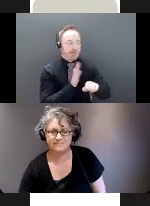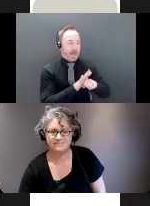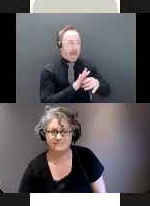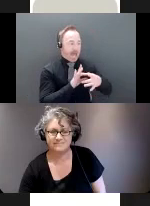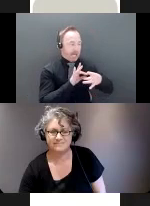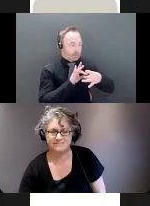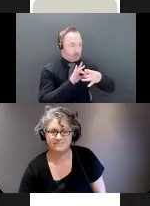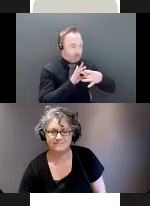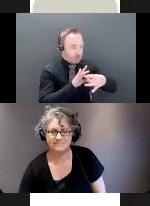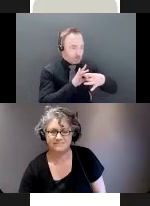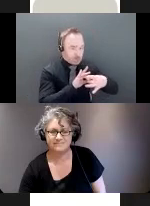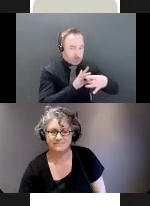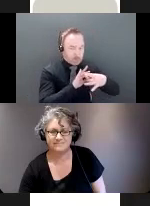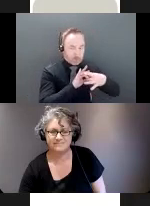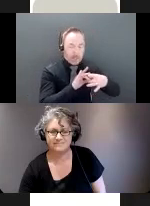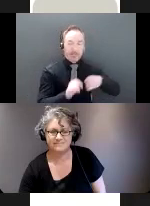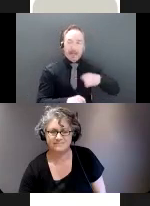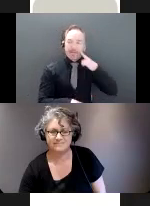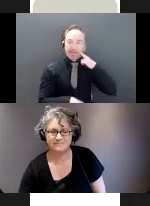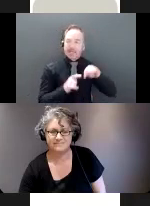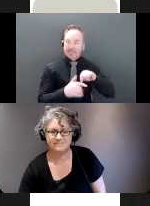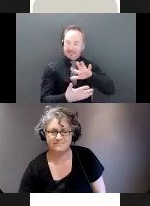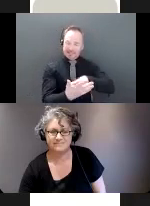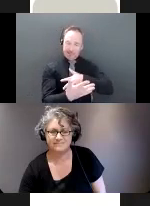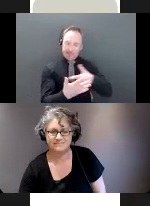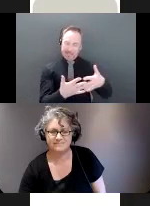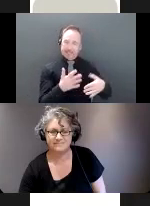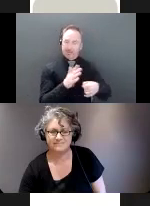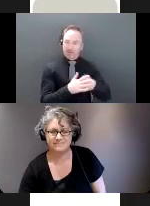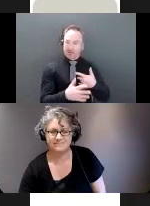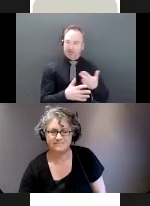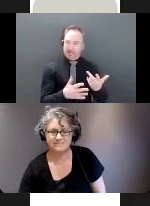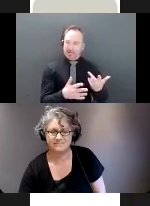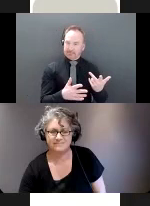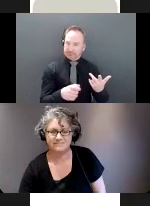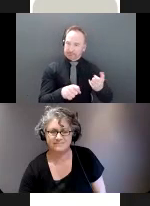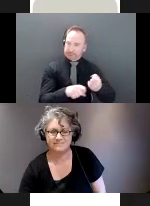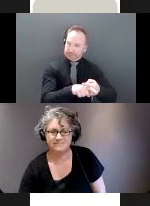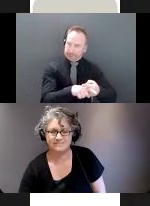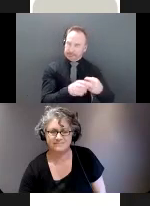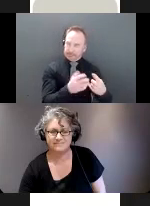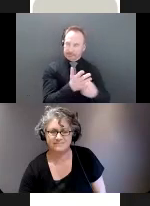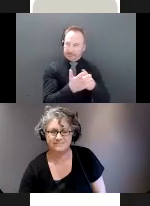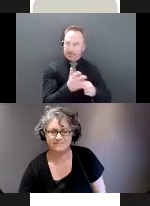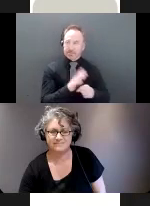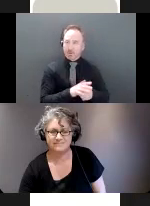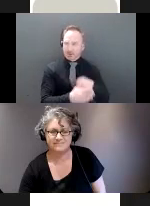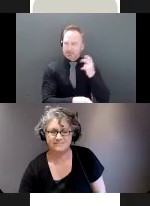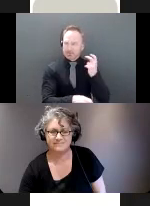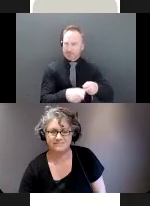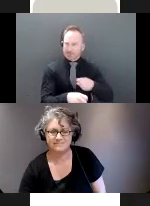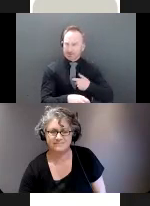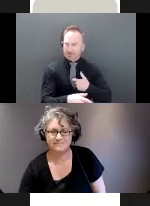is a scheduling difficulty. Absolutely get it. Some service providers have spoken about